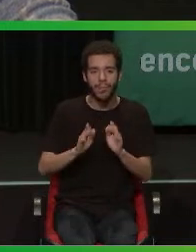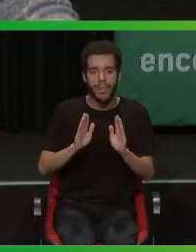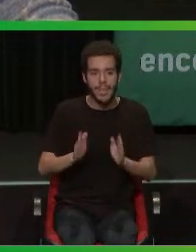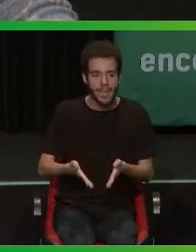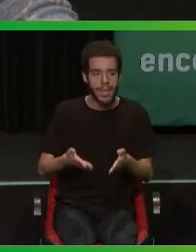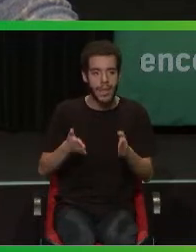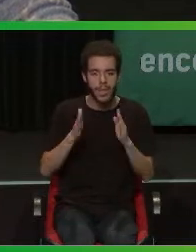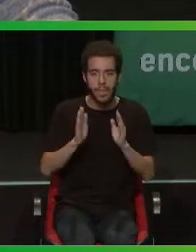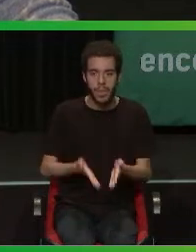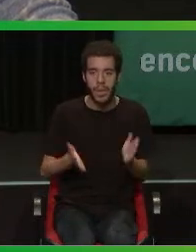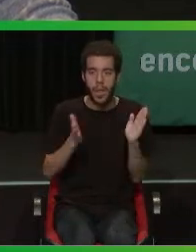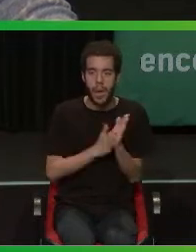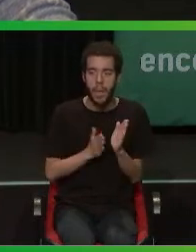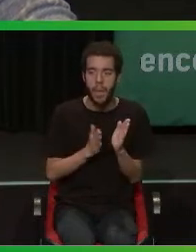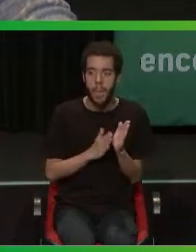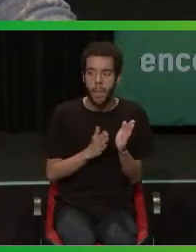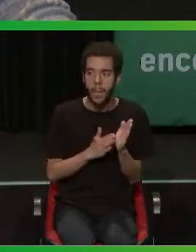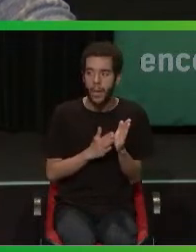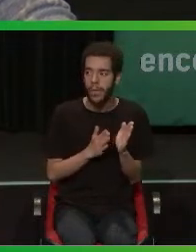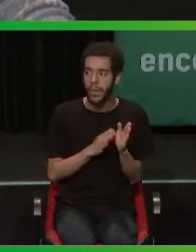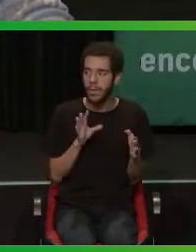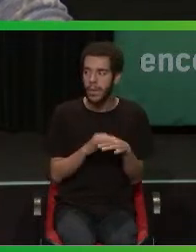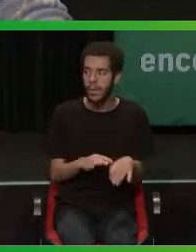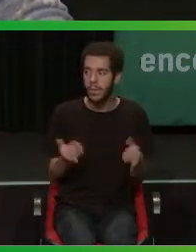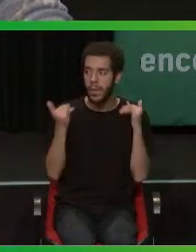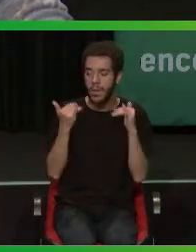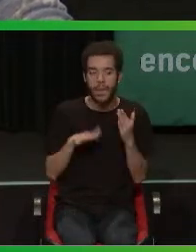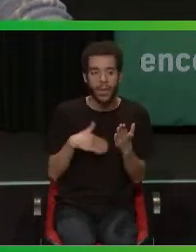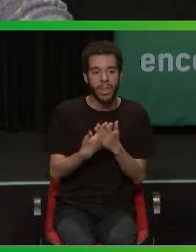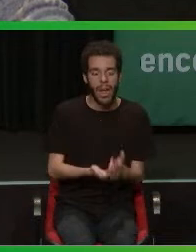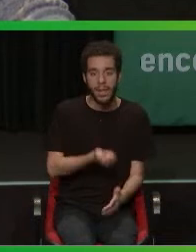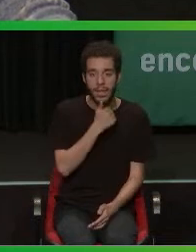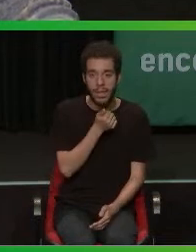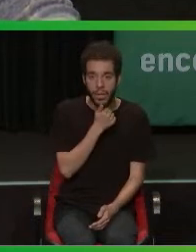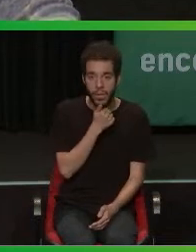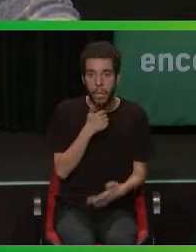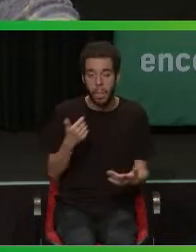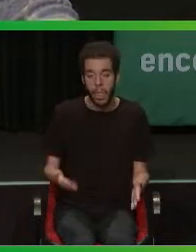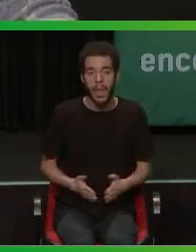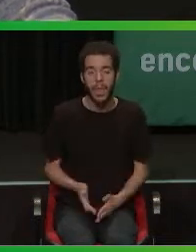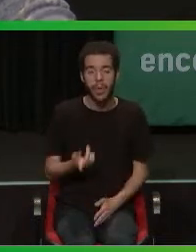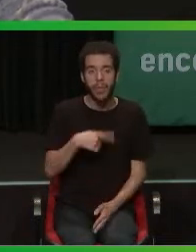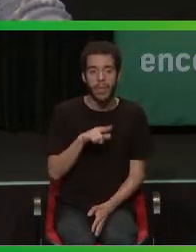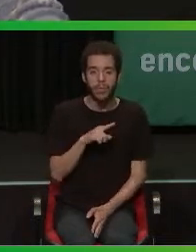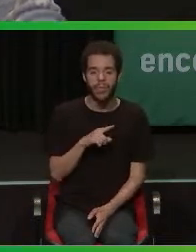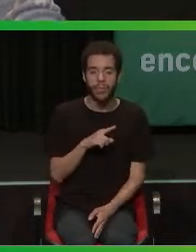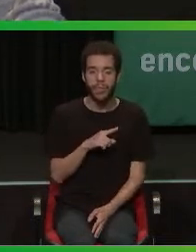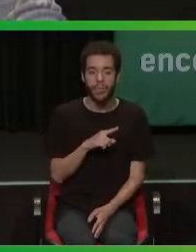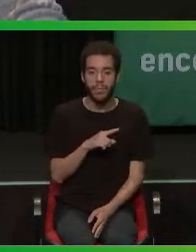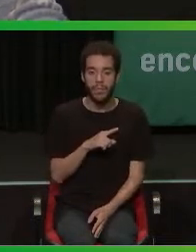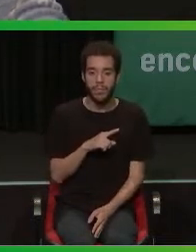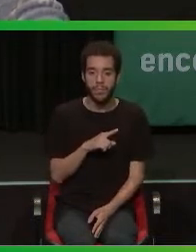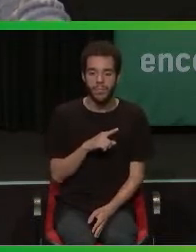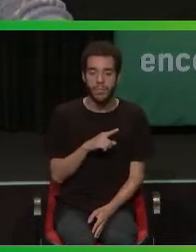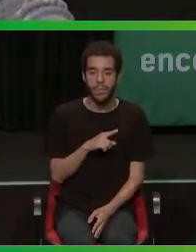and evidence-based information in order to take decisions, and how one can use these